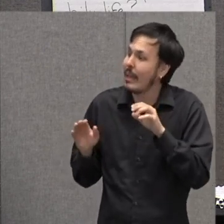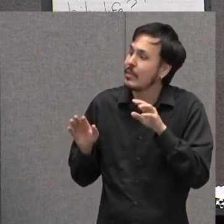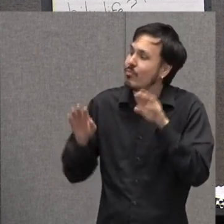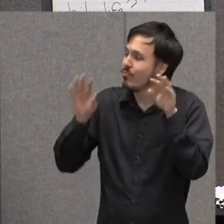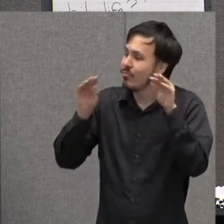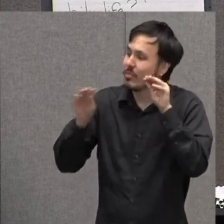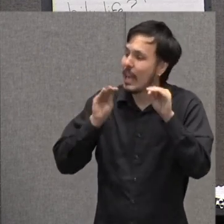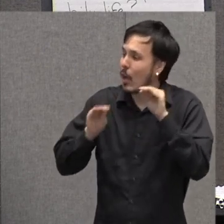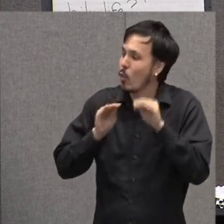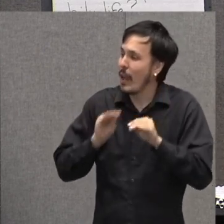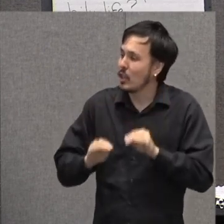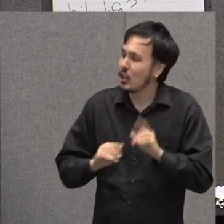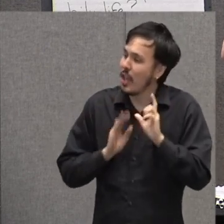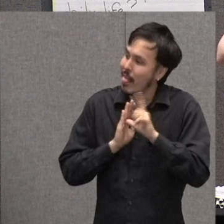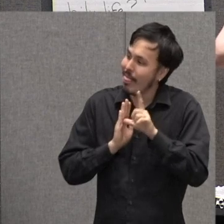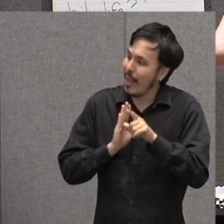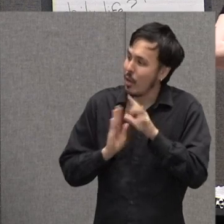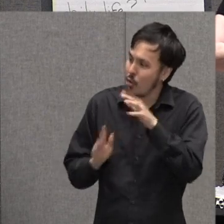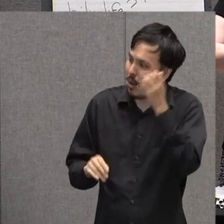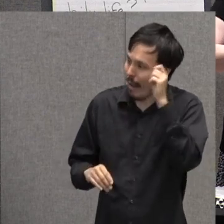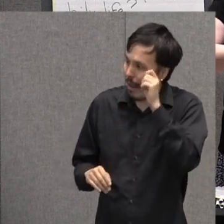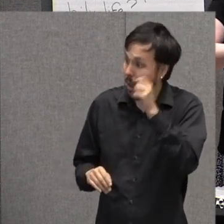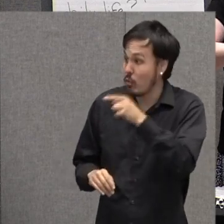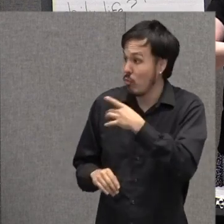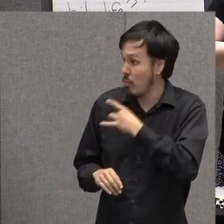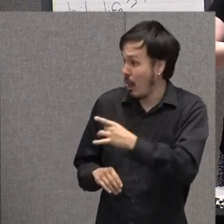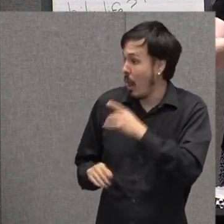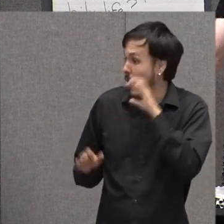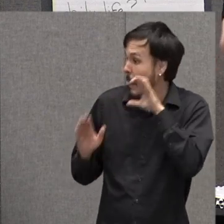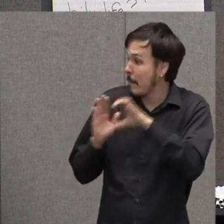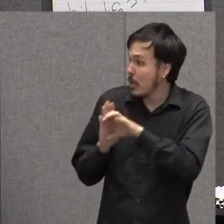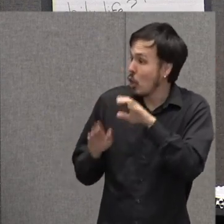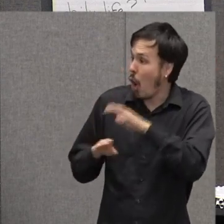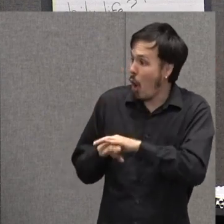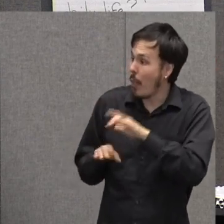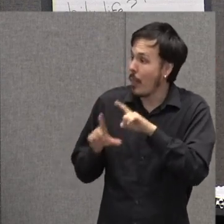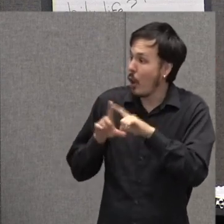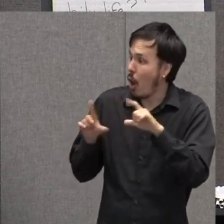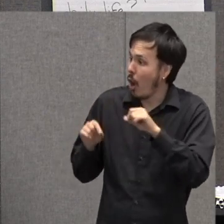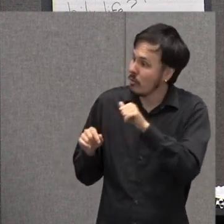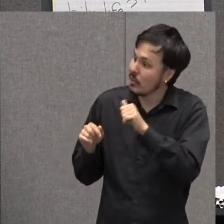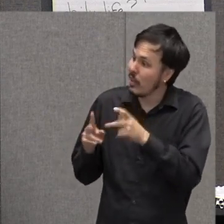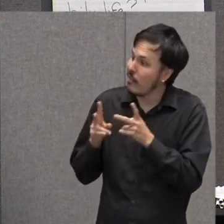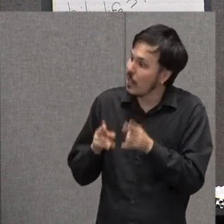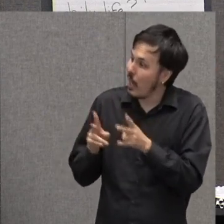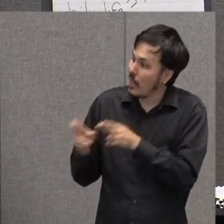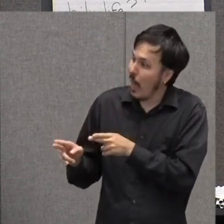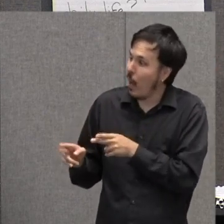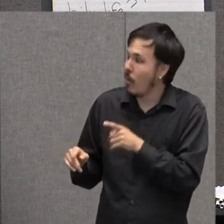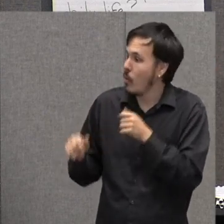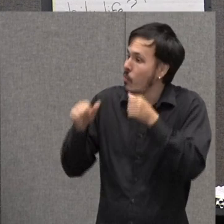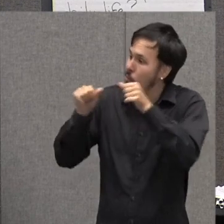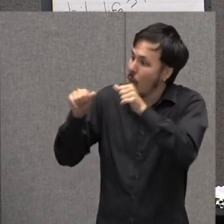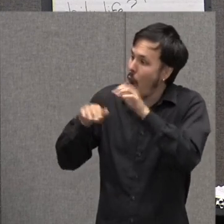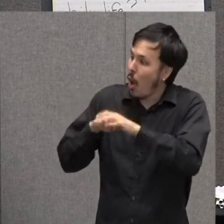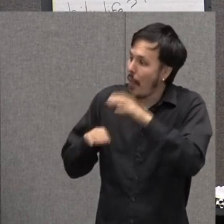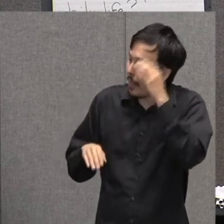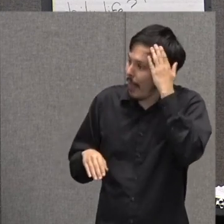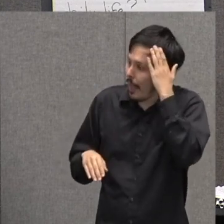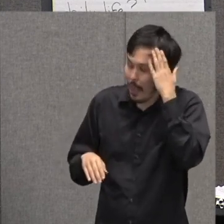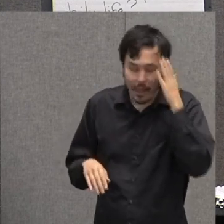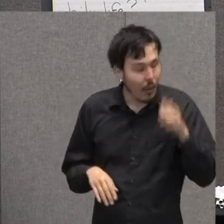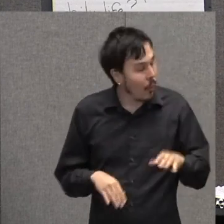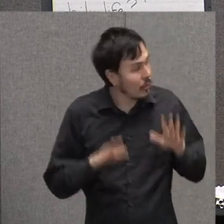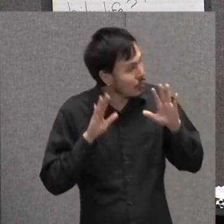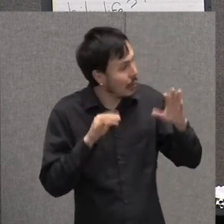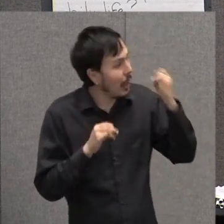later. Okay. If maybe there was a pretty picture of like a flower on the card, you could cut the flower out and add it to the hat. That's an excellent idea. Thank you.